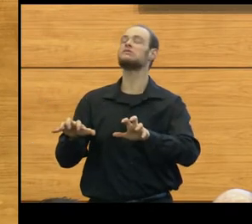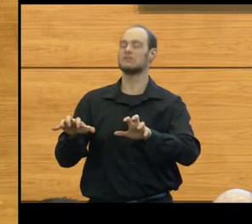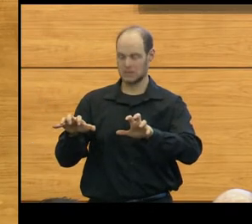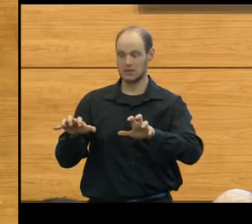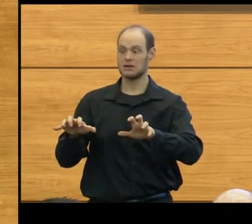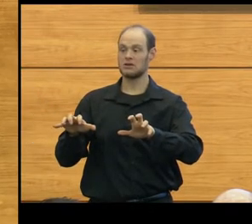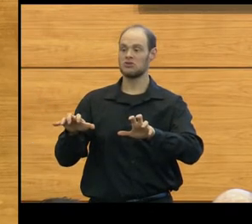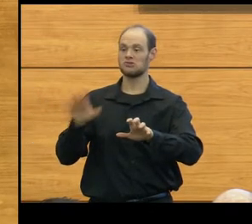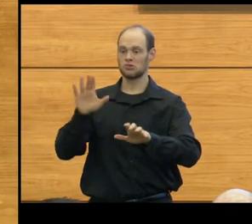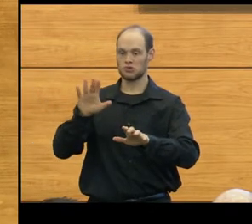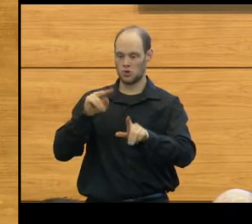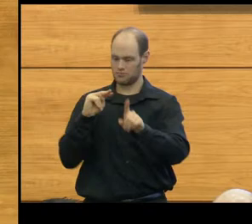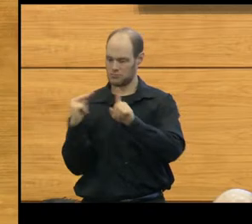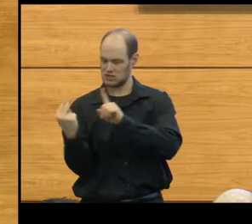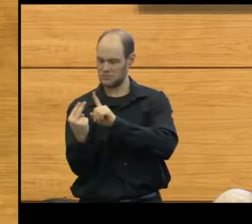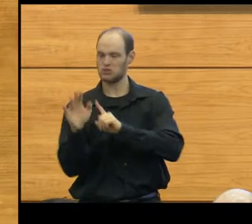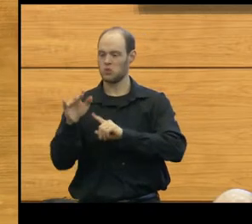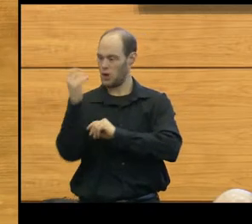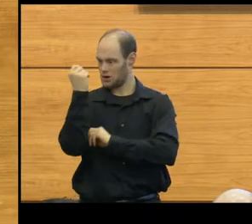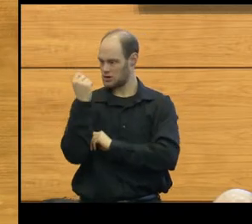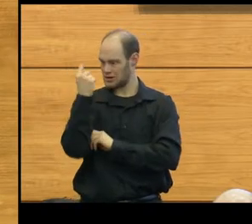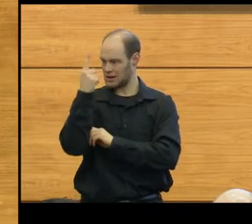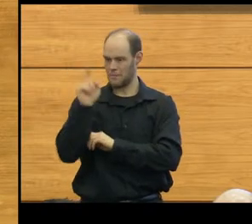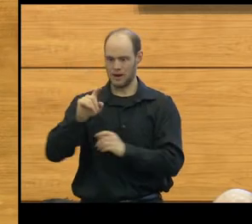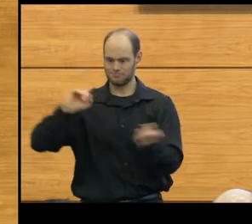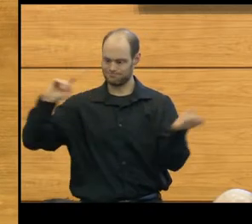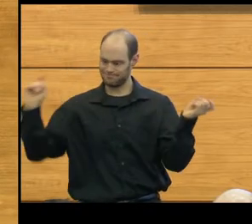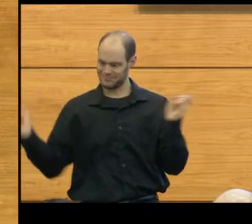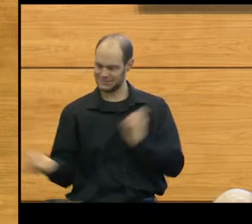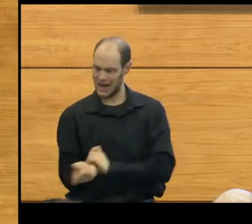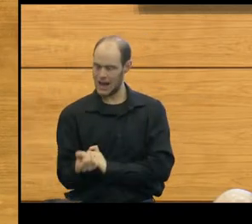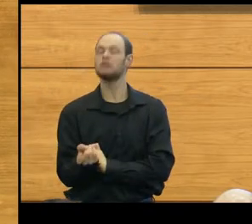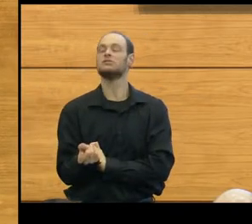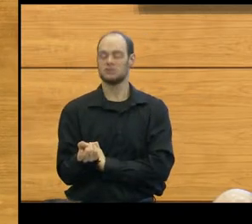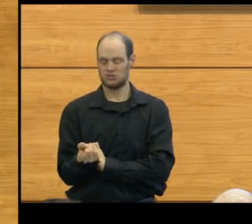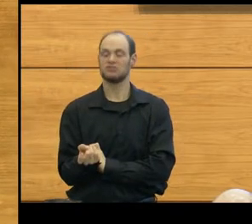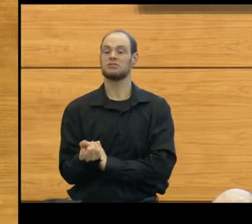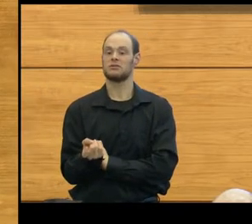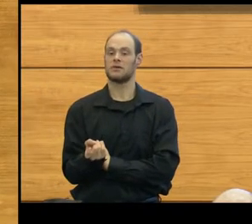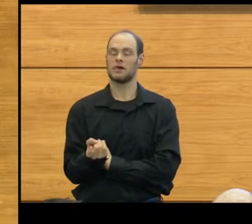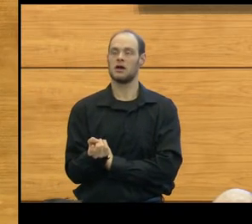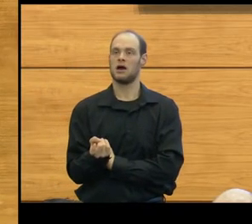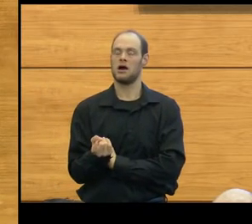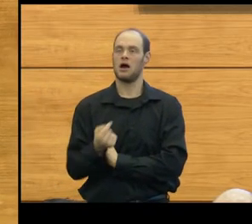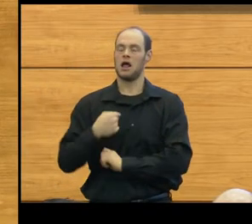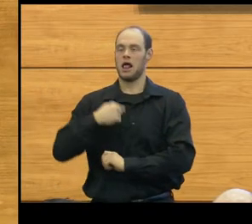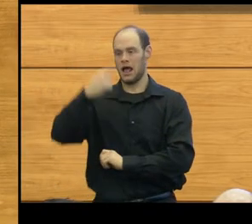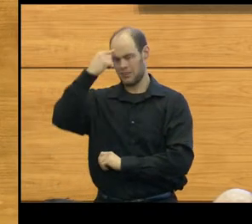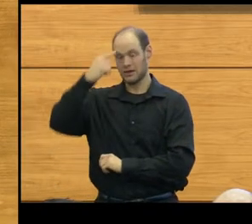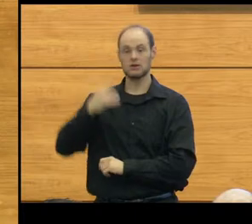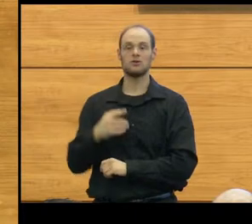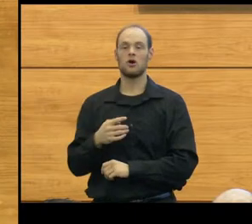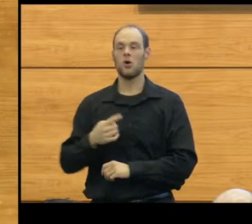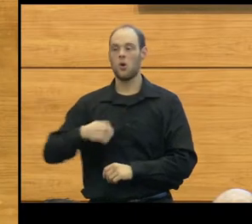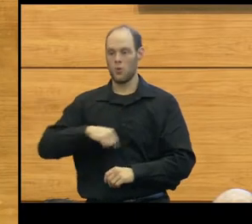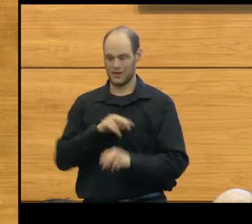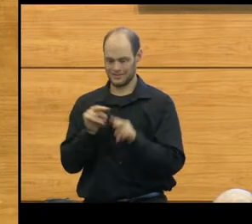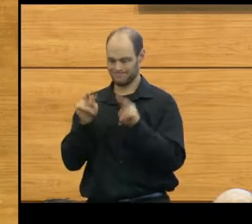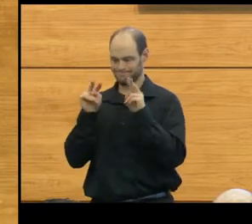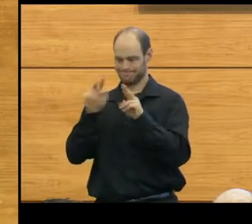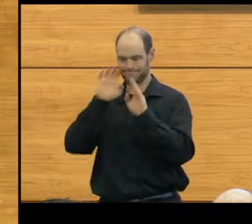sudden our perception and our understanding of it has to change. And I think I think because we look at